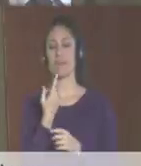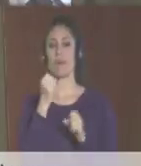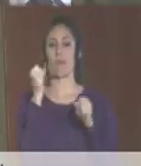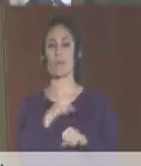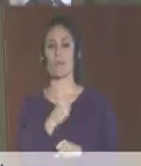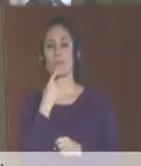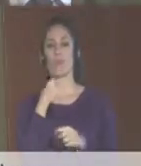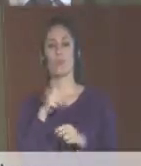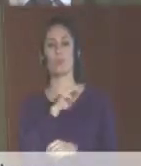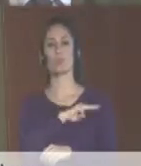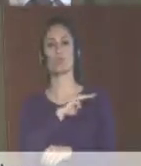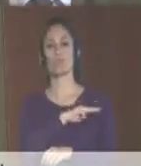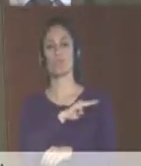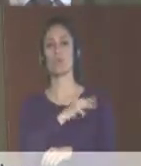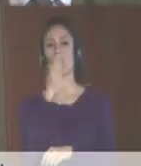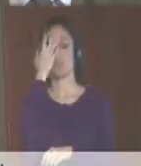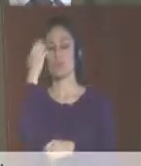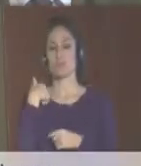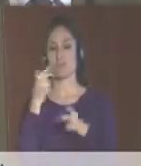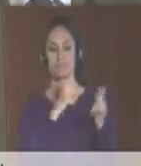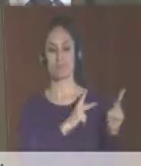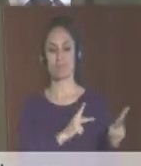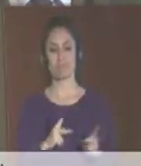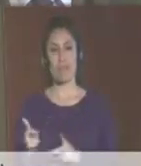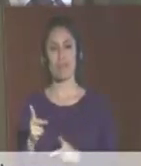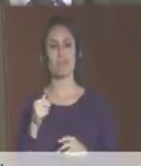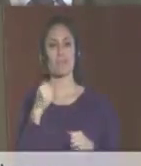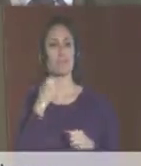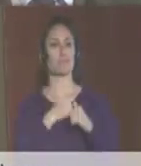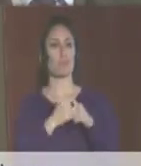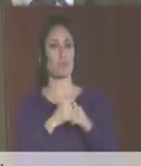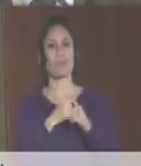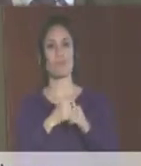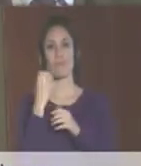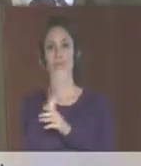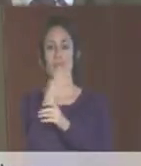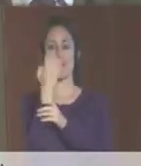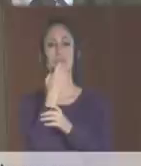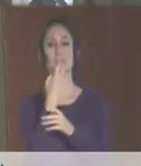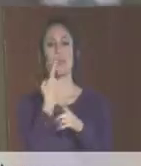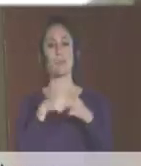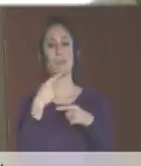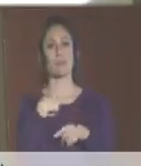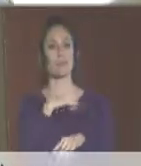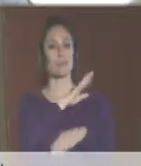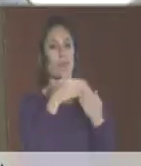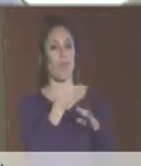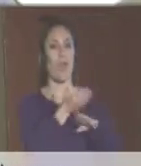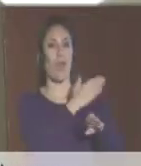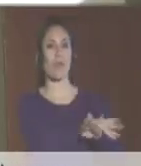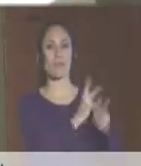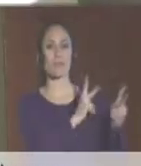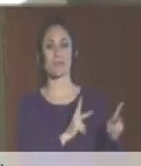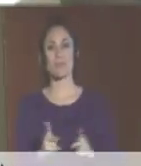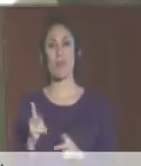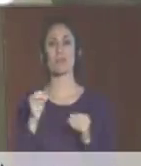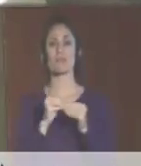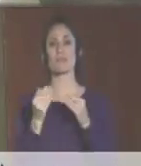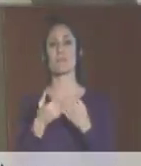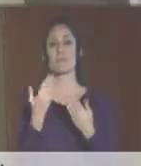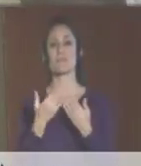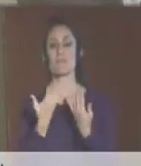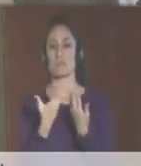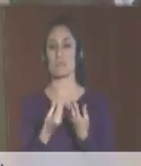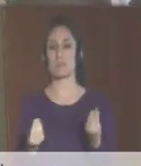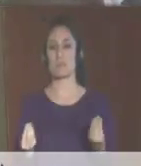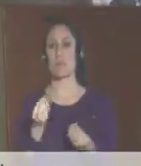And we will not have to endure those catastrophes in our municipalities, because if we plan amongst